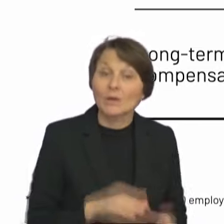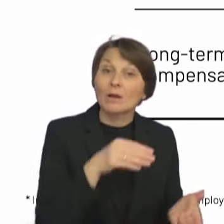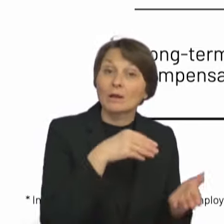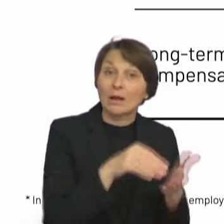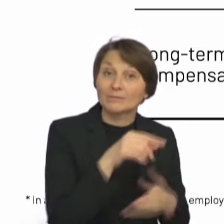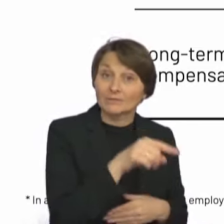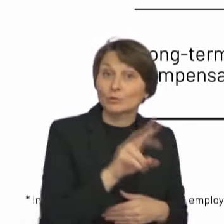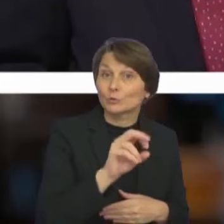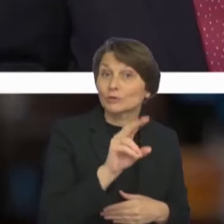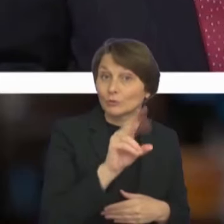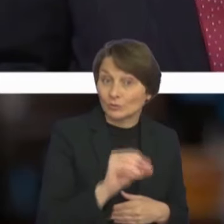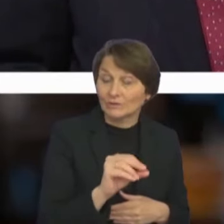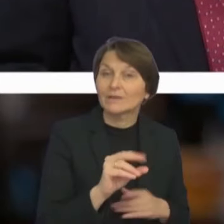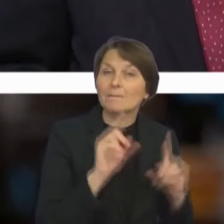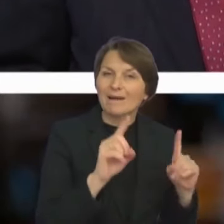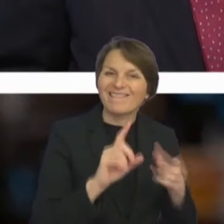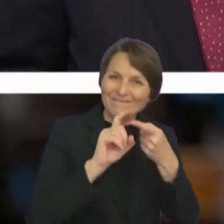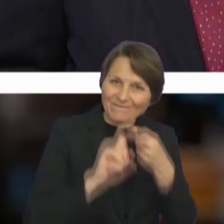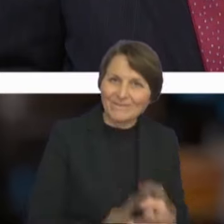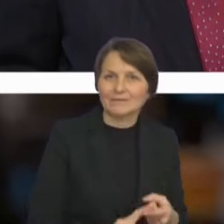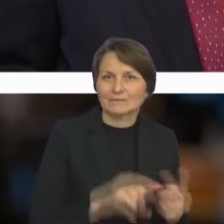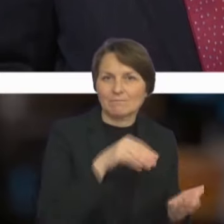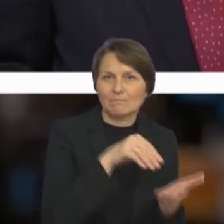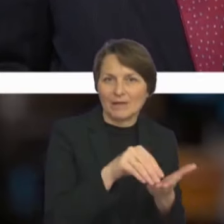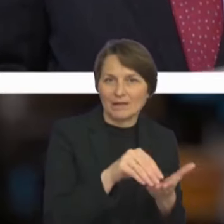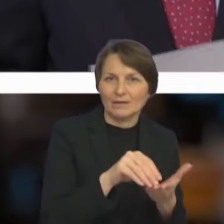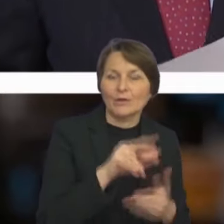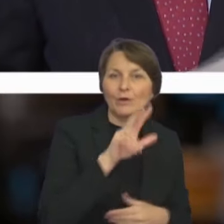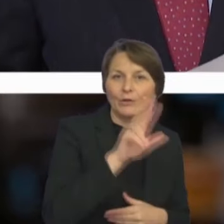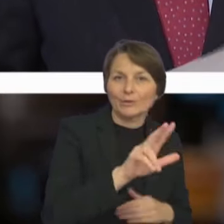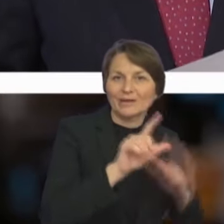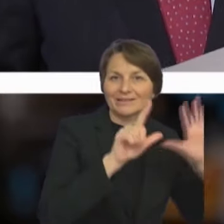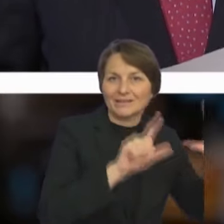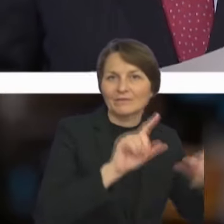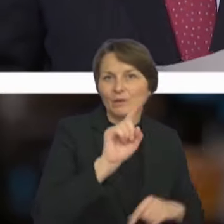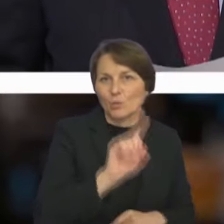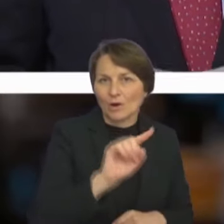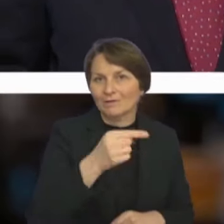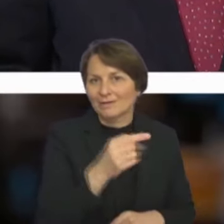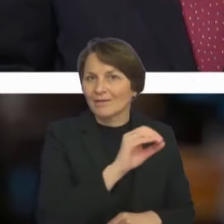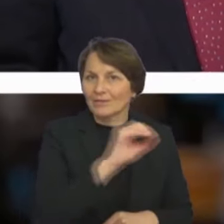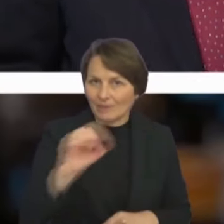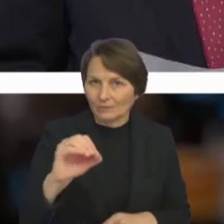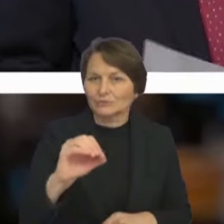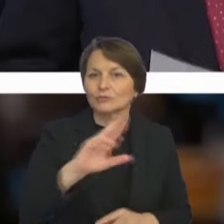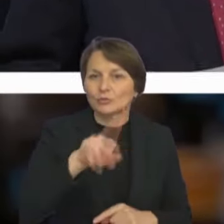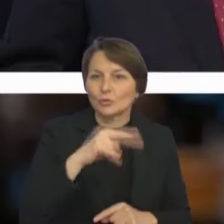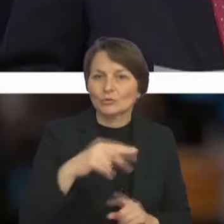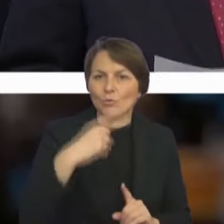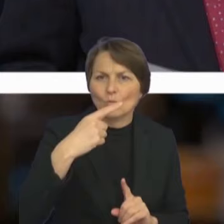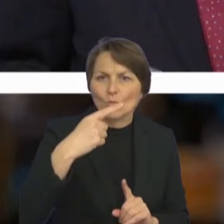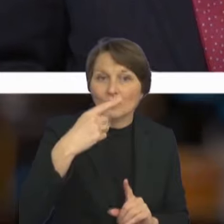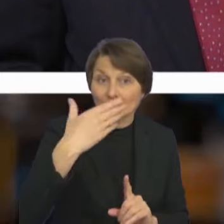2020 provided for a fixed compensation of €371,000 for 12 months and variable compensation of up